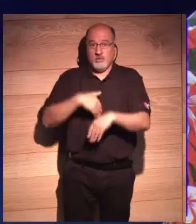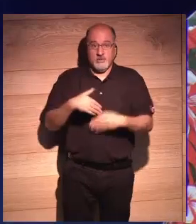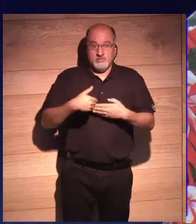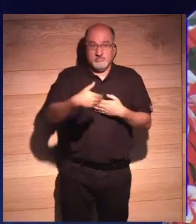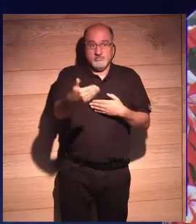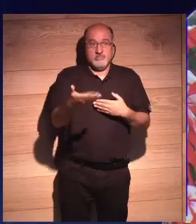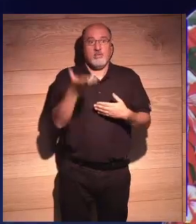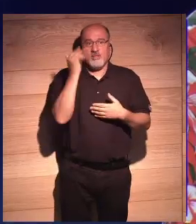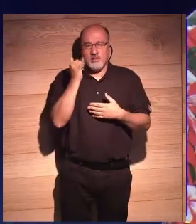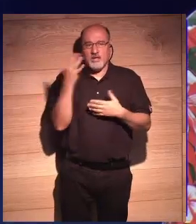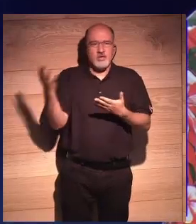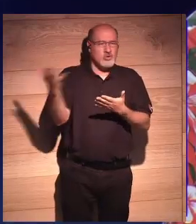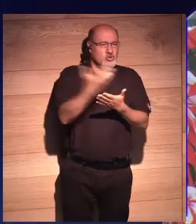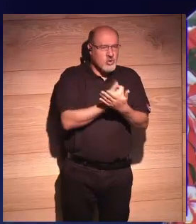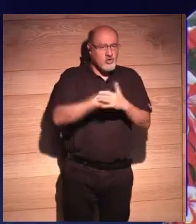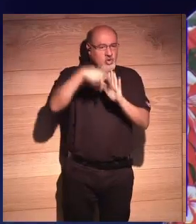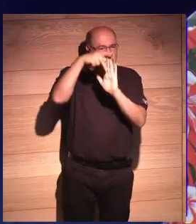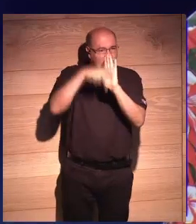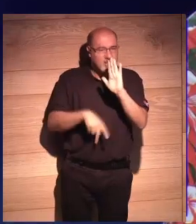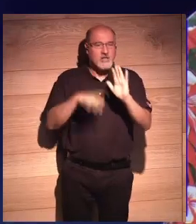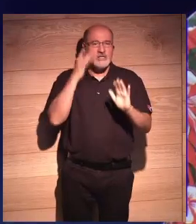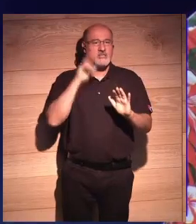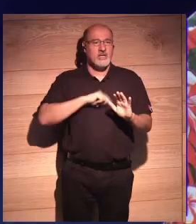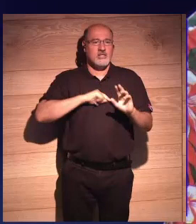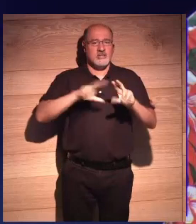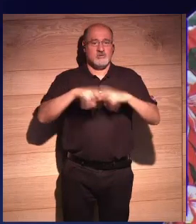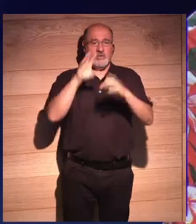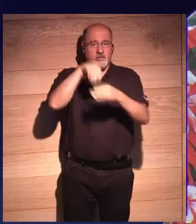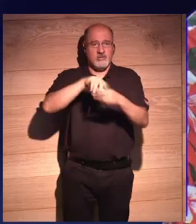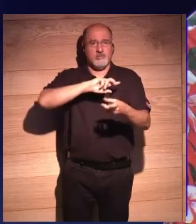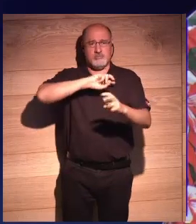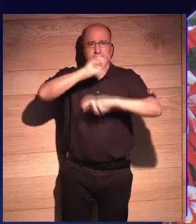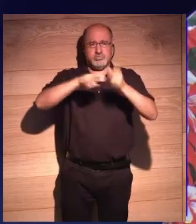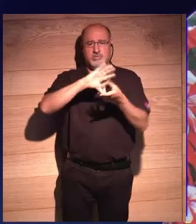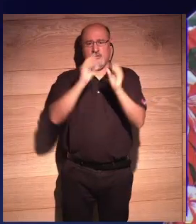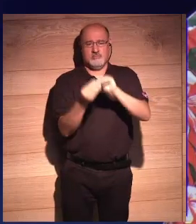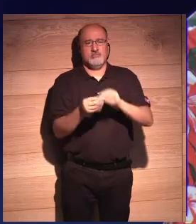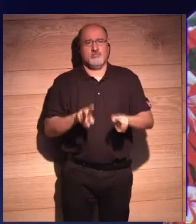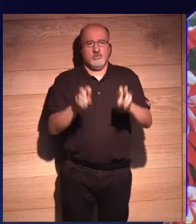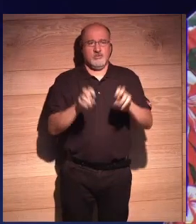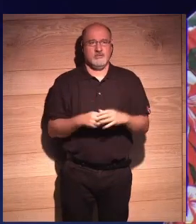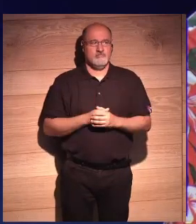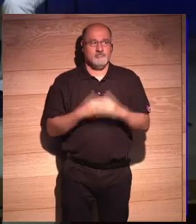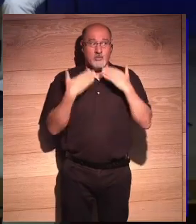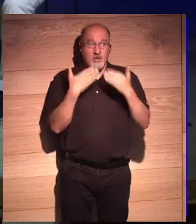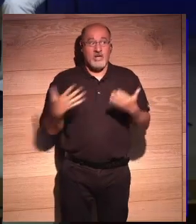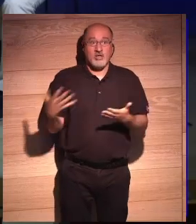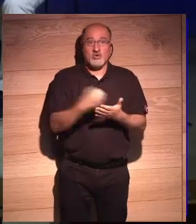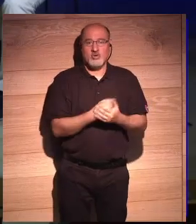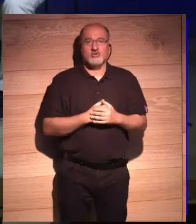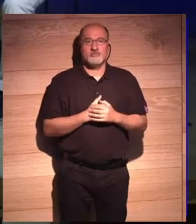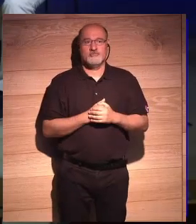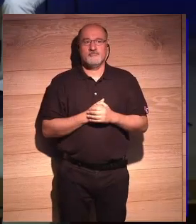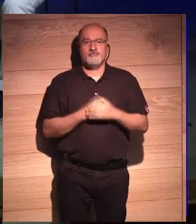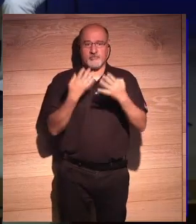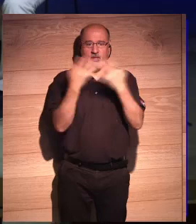we'll have traffic jams, etc., but we will have to redefine all the ethical rules that we'll have in our society. So thank